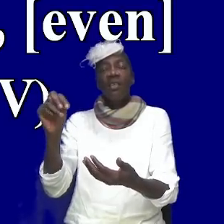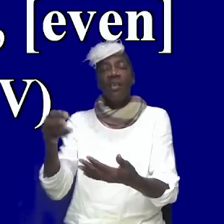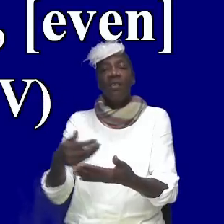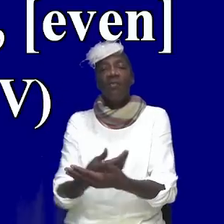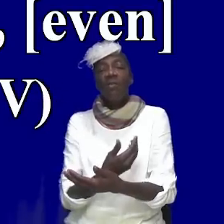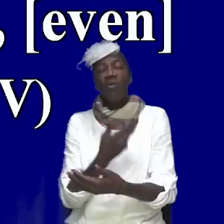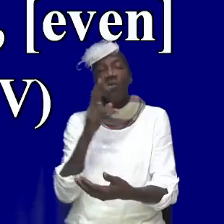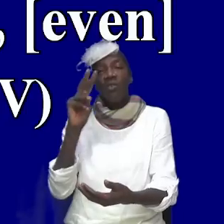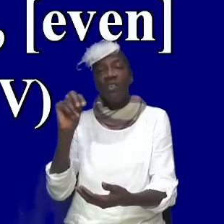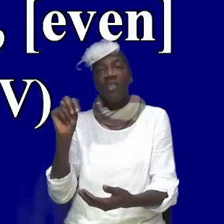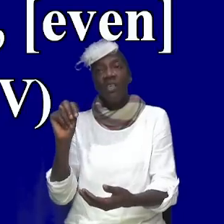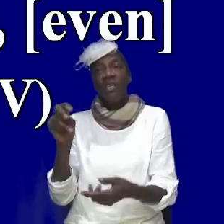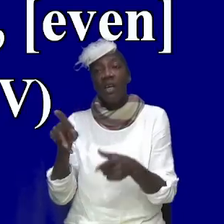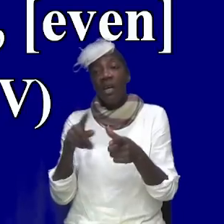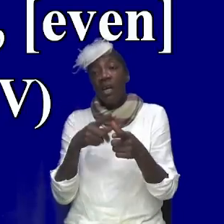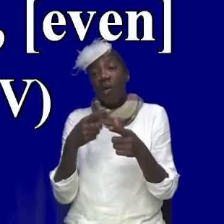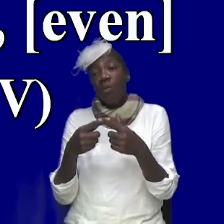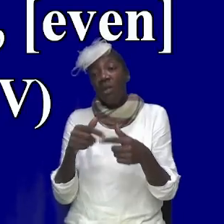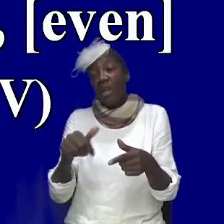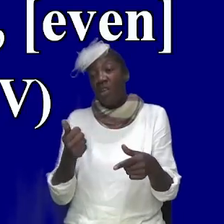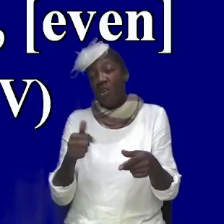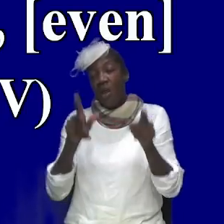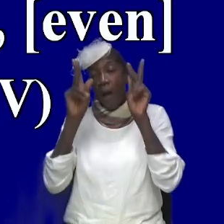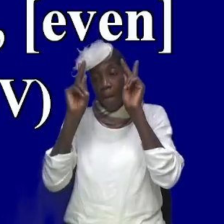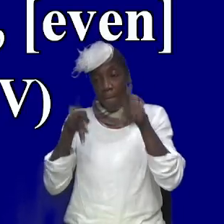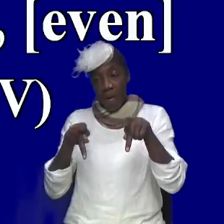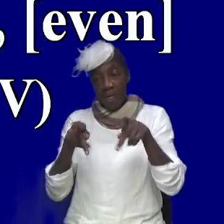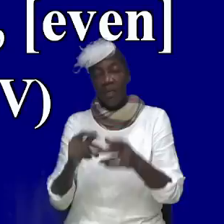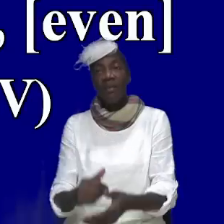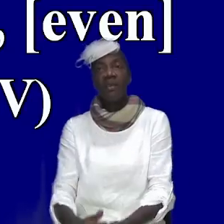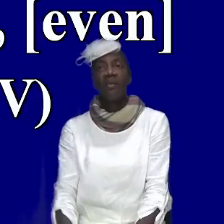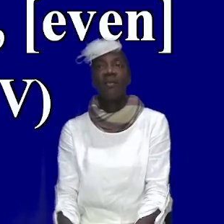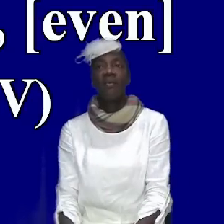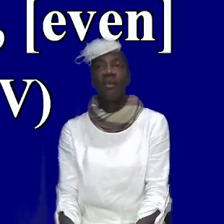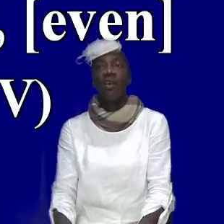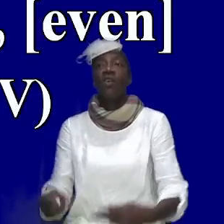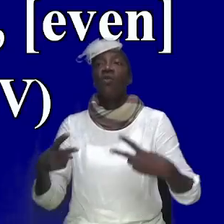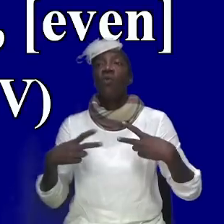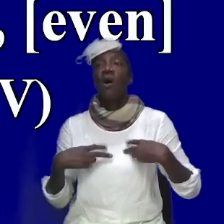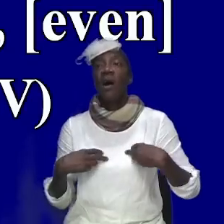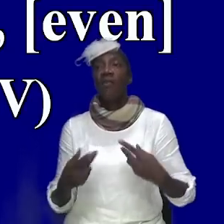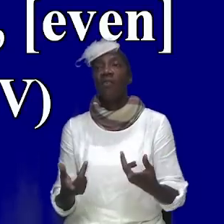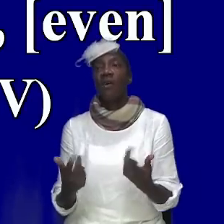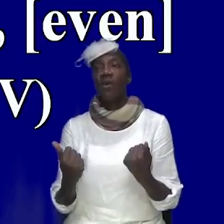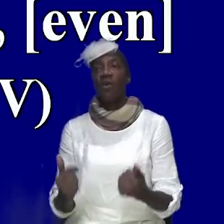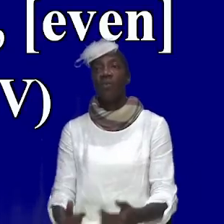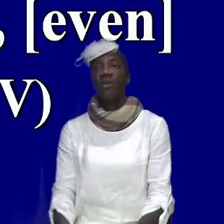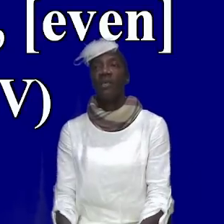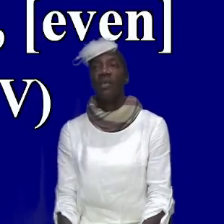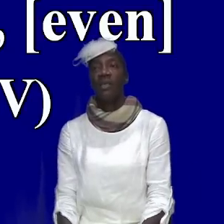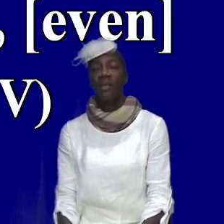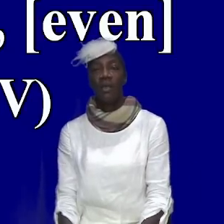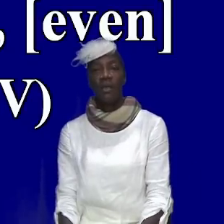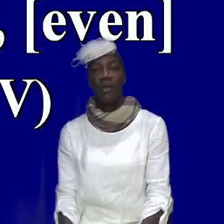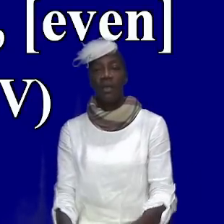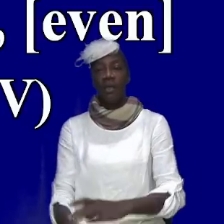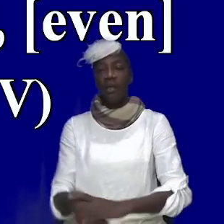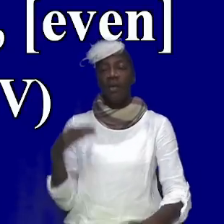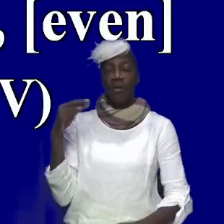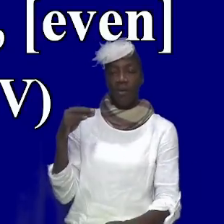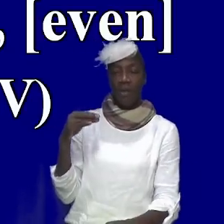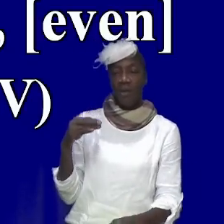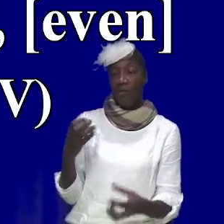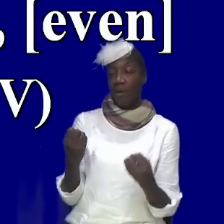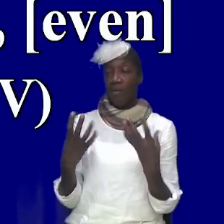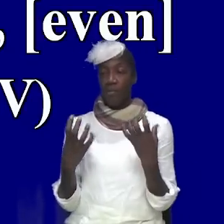needy. But then another person who had it came in, and out of his whole abundance,